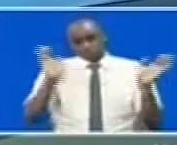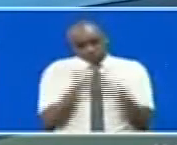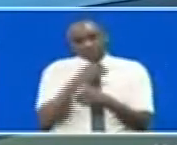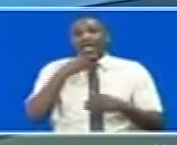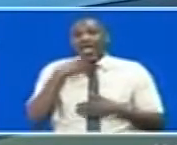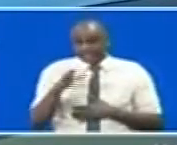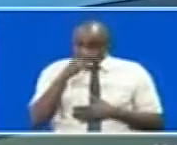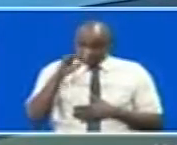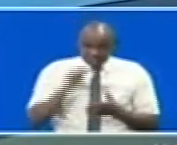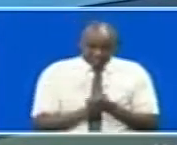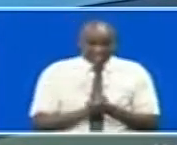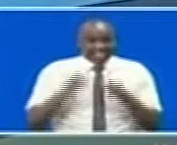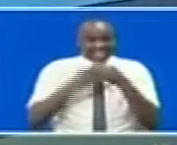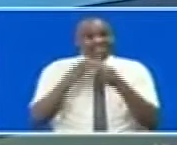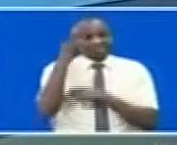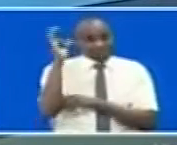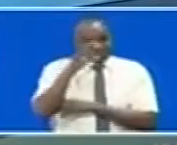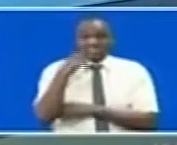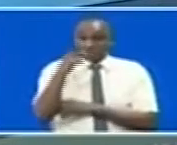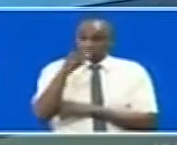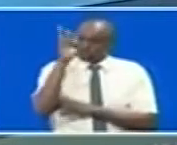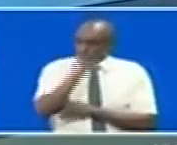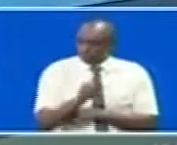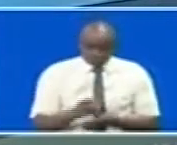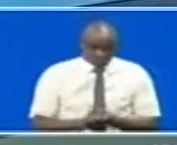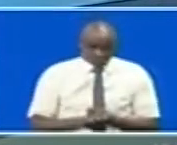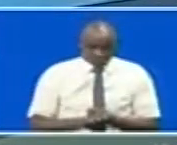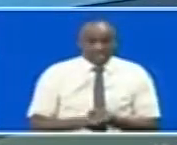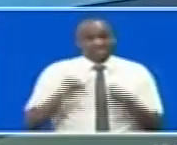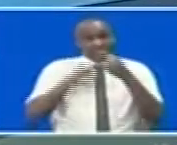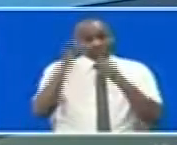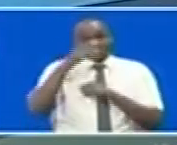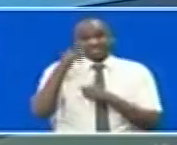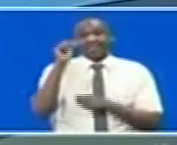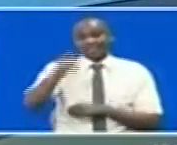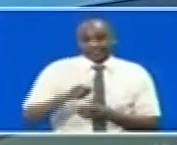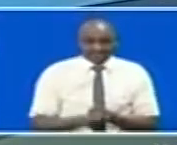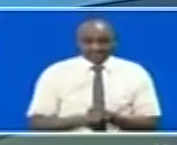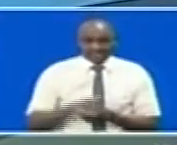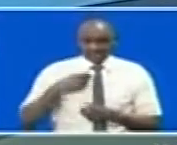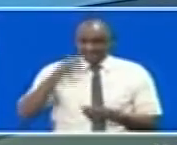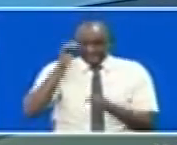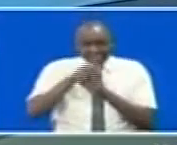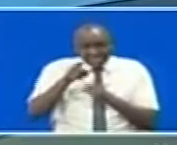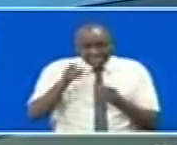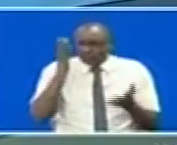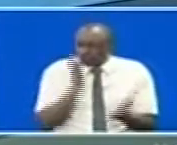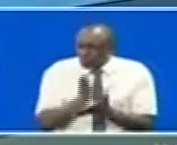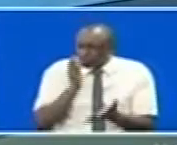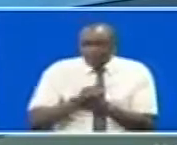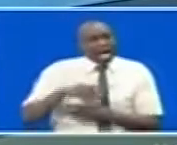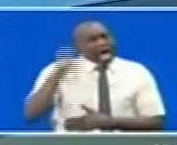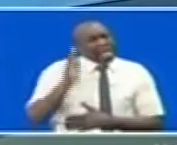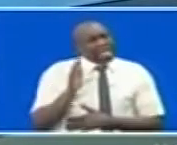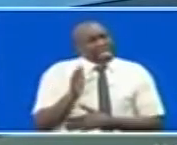polls are in. 93% of you say no. 7% of you say yes. I don't believe we've ever had such